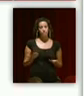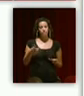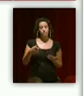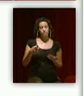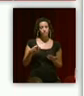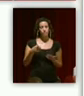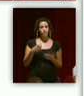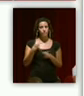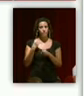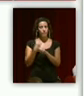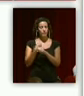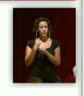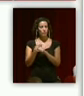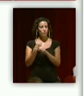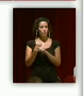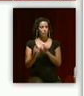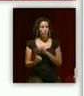The work,